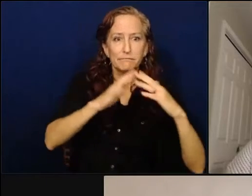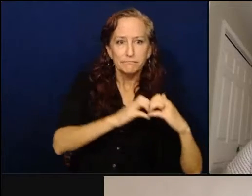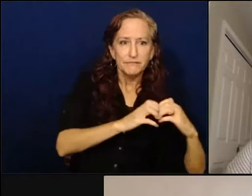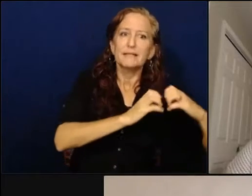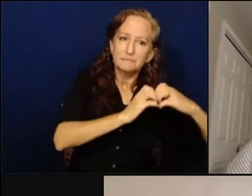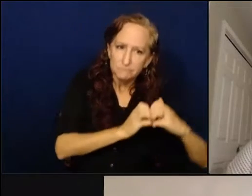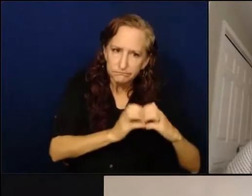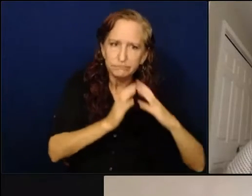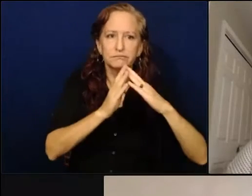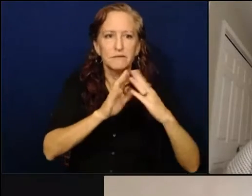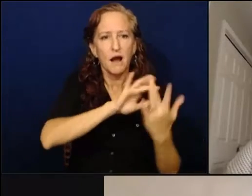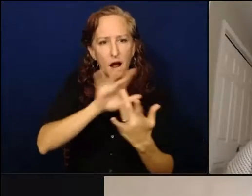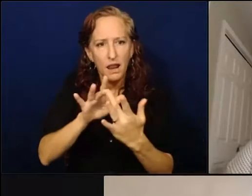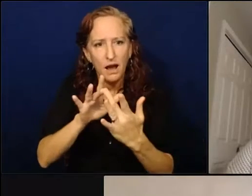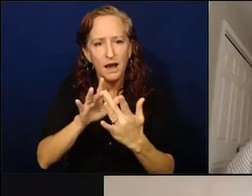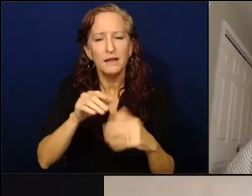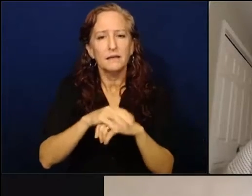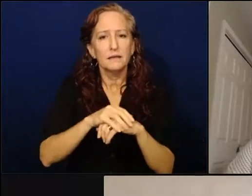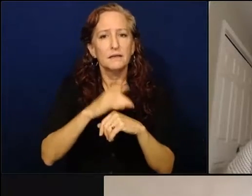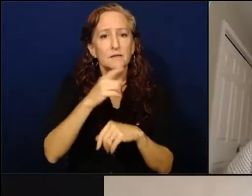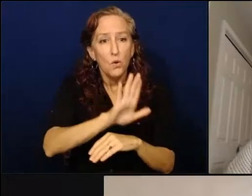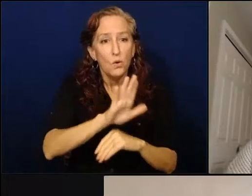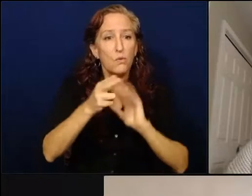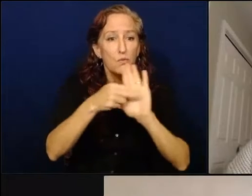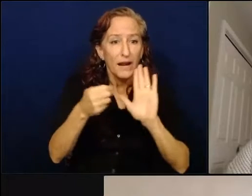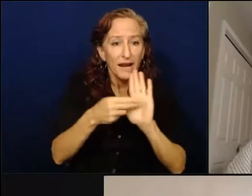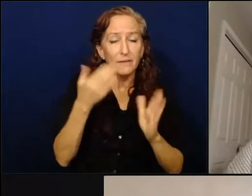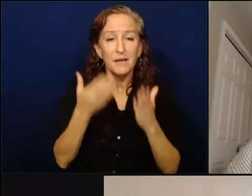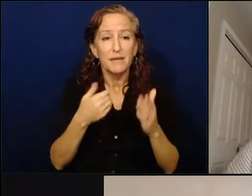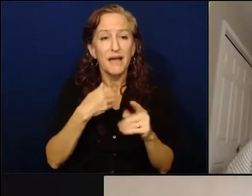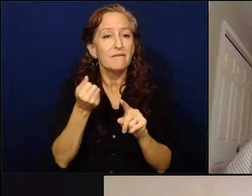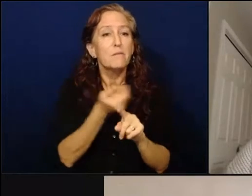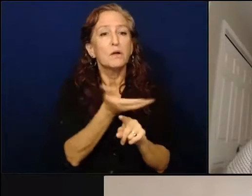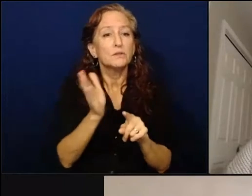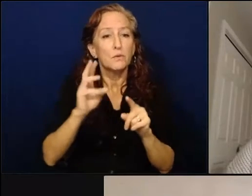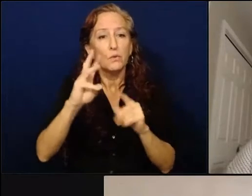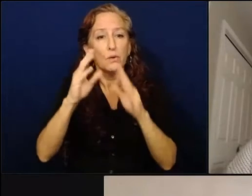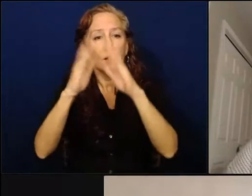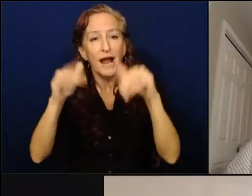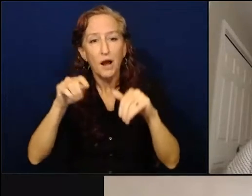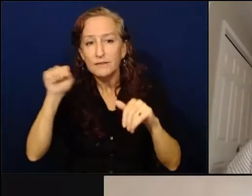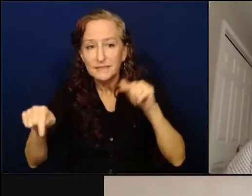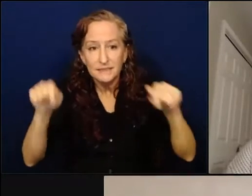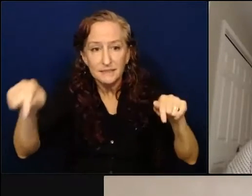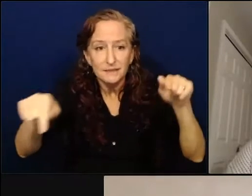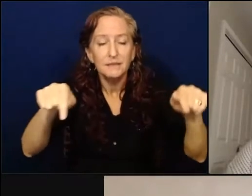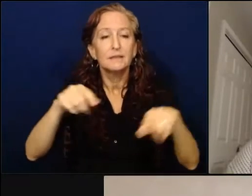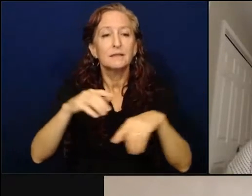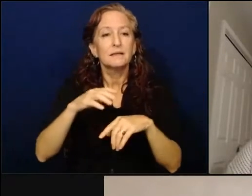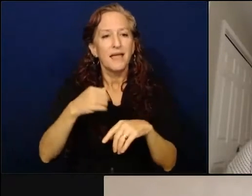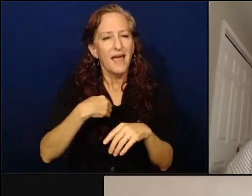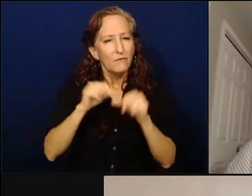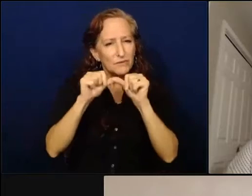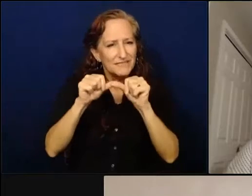that as a brand, whether you have multiple warehouses or building some sort of resilience in your supply chain, is part